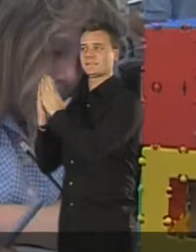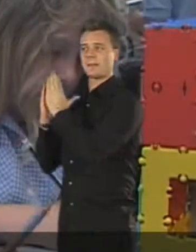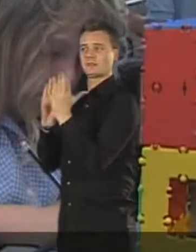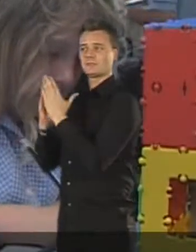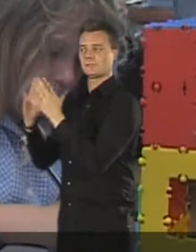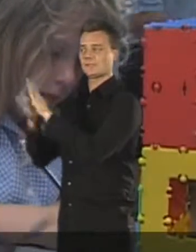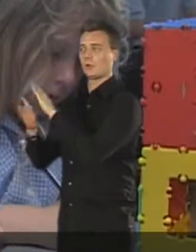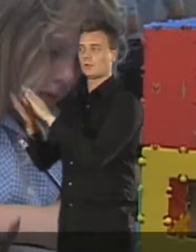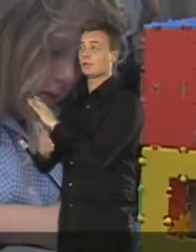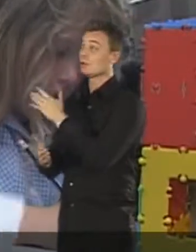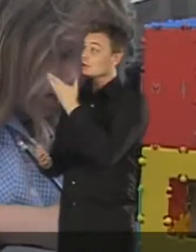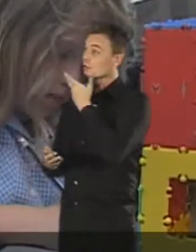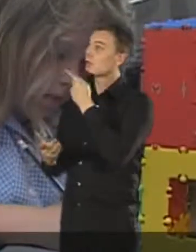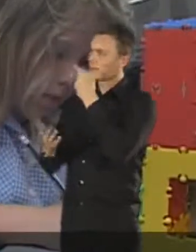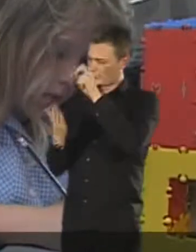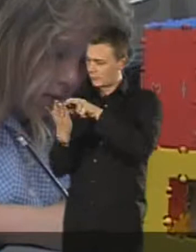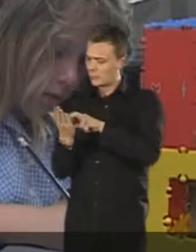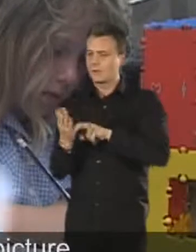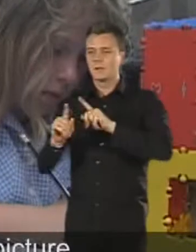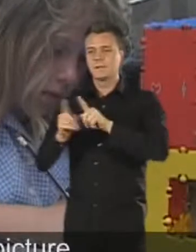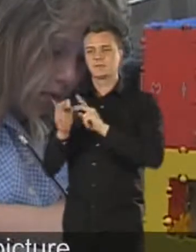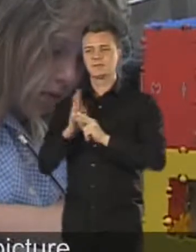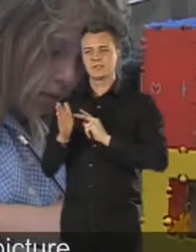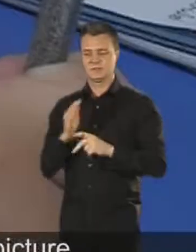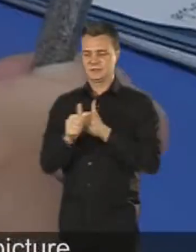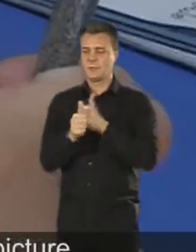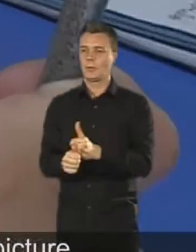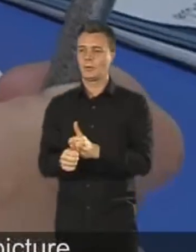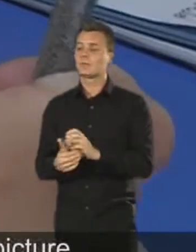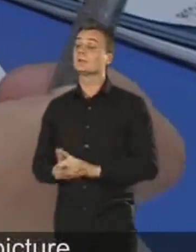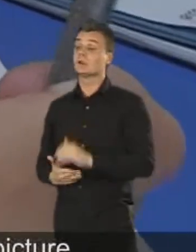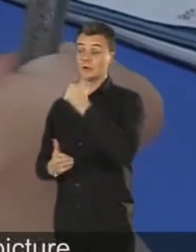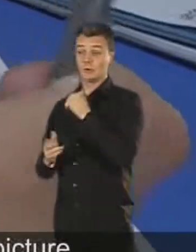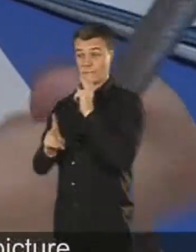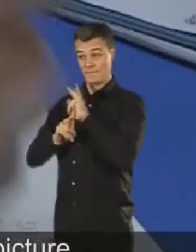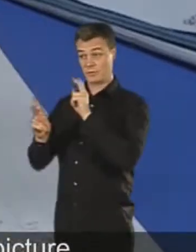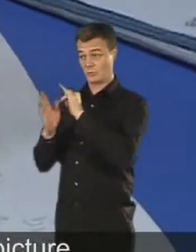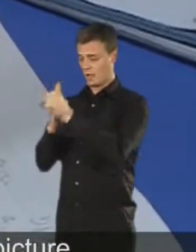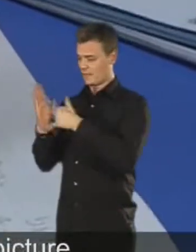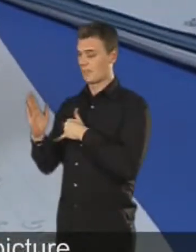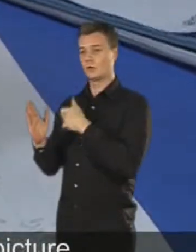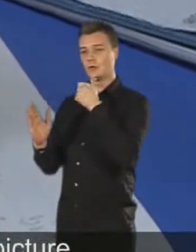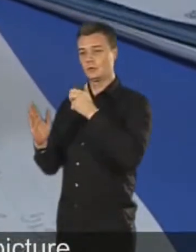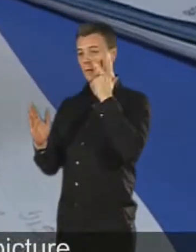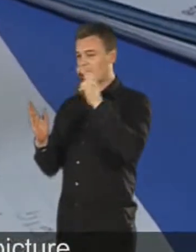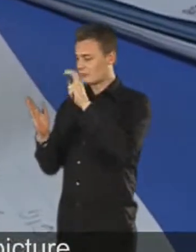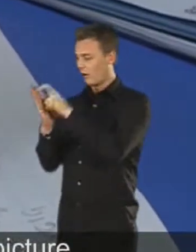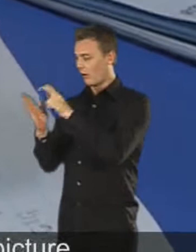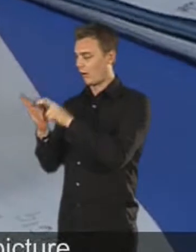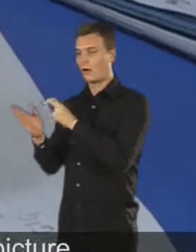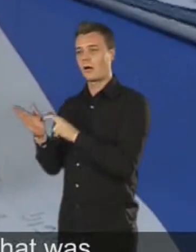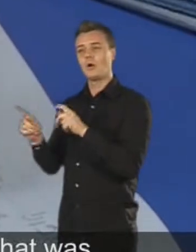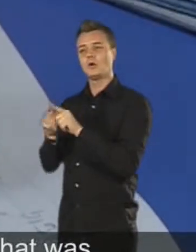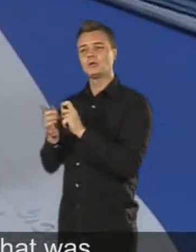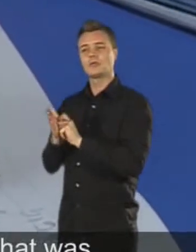of strategies to support Curtis. We used a visual timetable using picture symbols, but also including